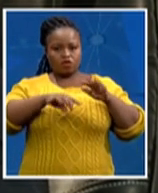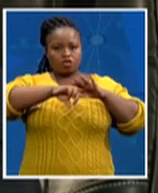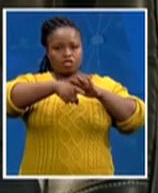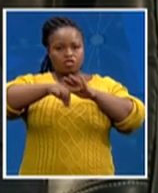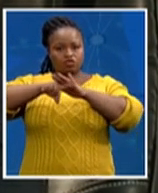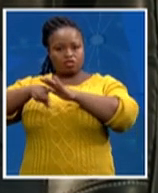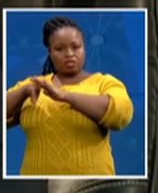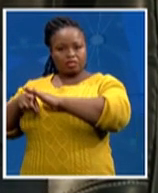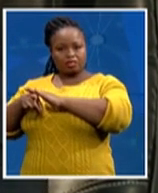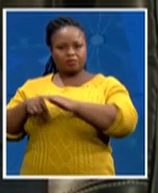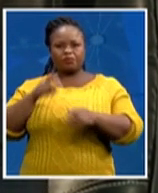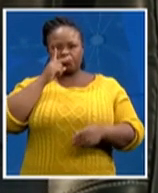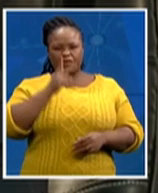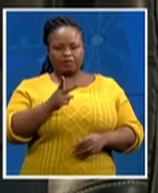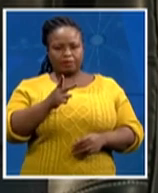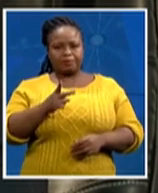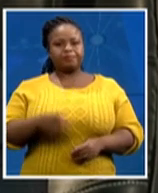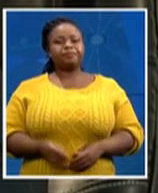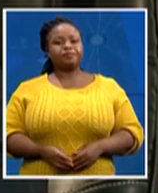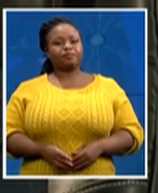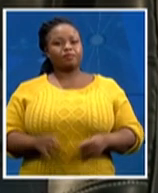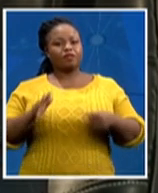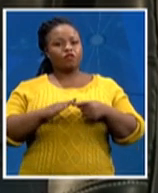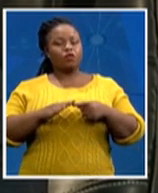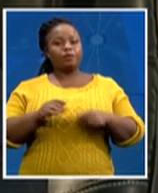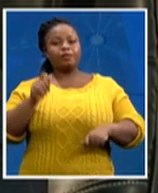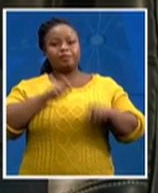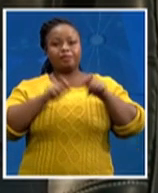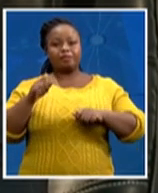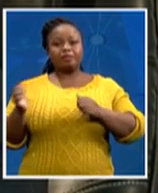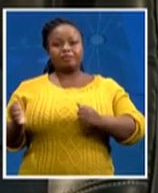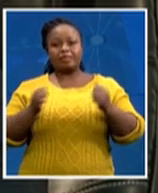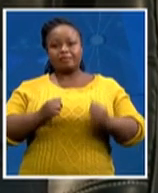in terms of active cases, eThekwini it's at